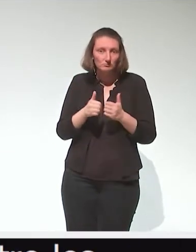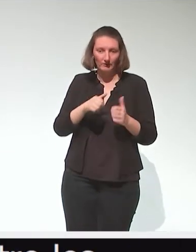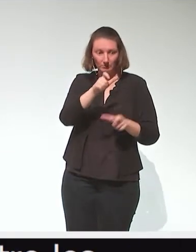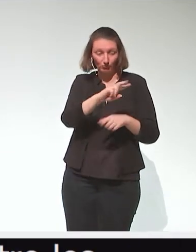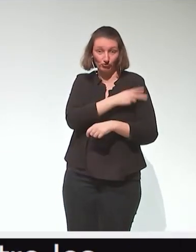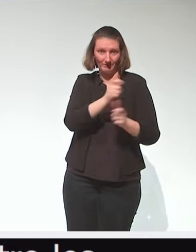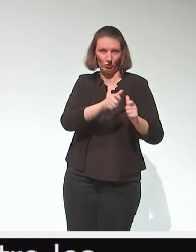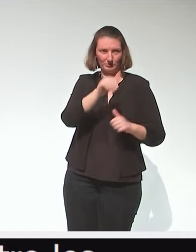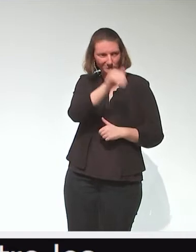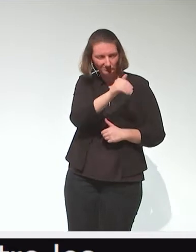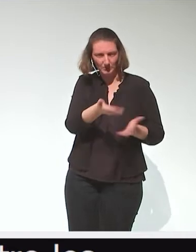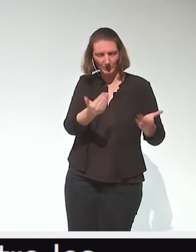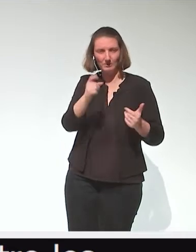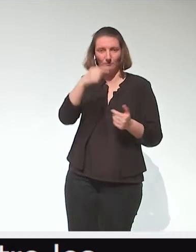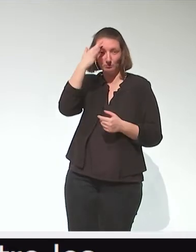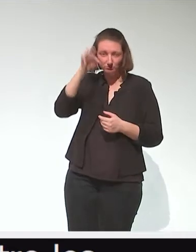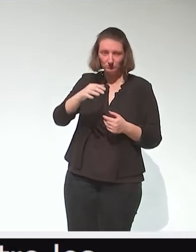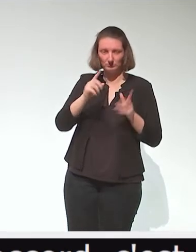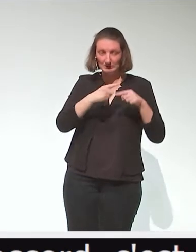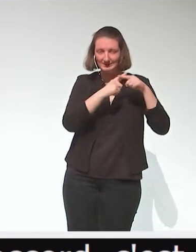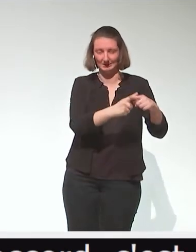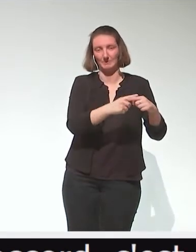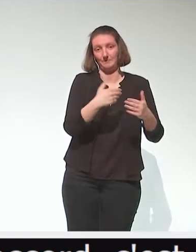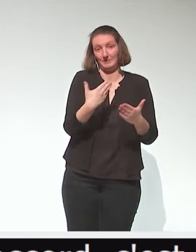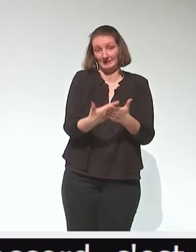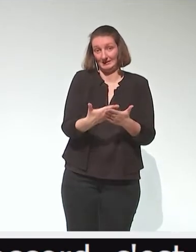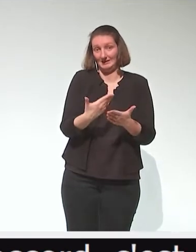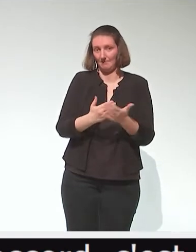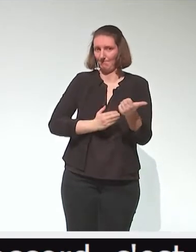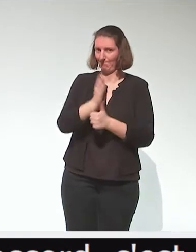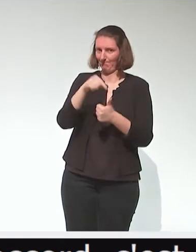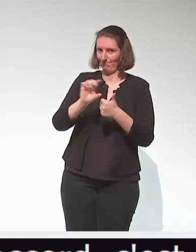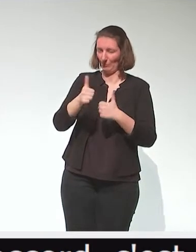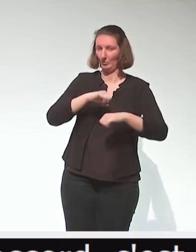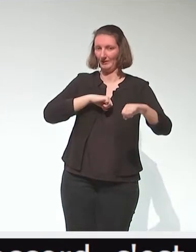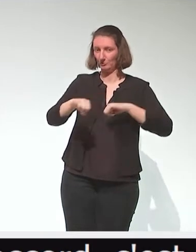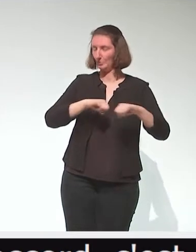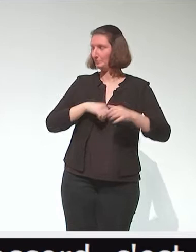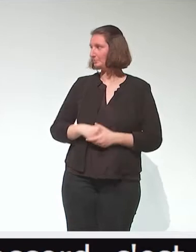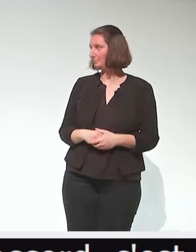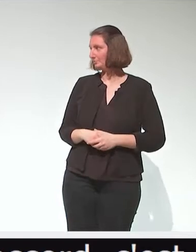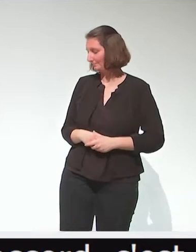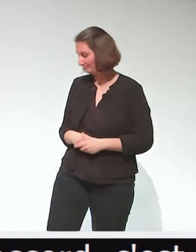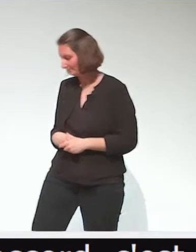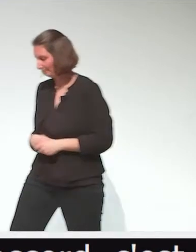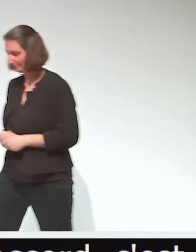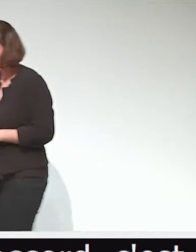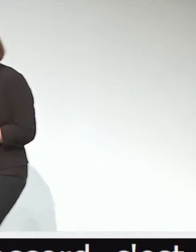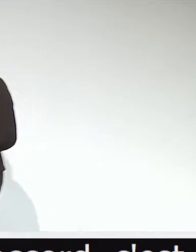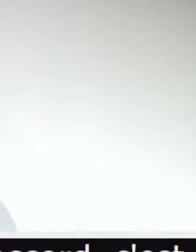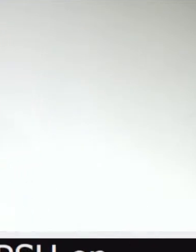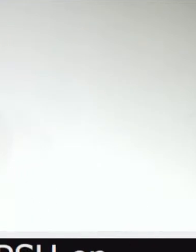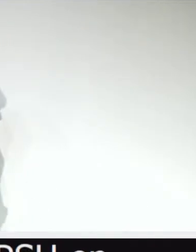initiatives. And this first action will be a sort of register of these